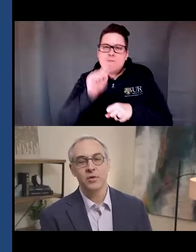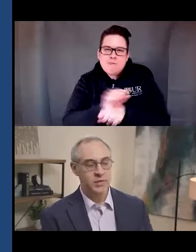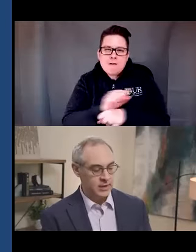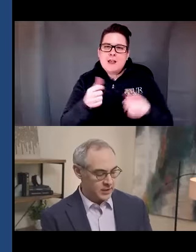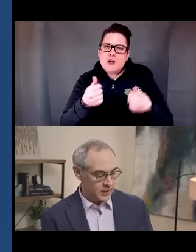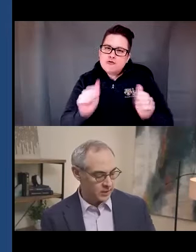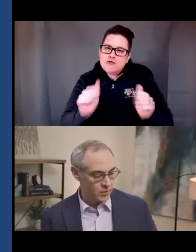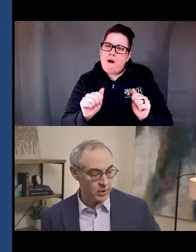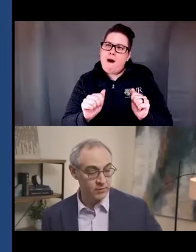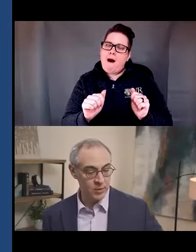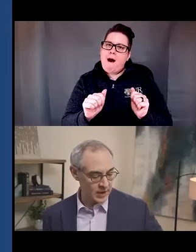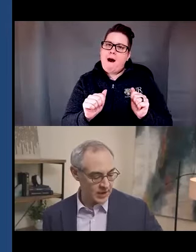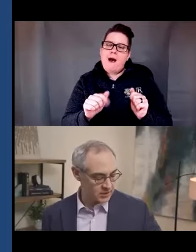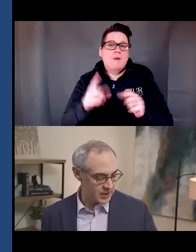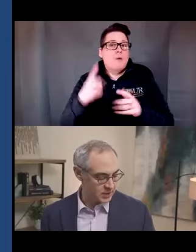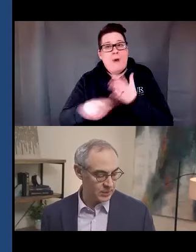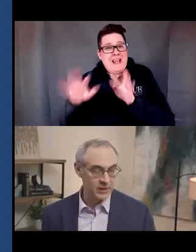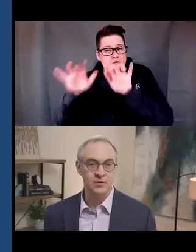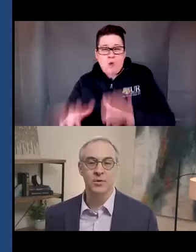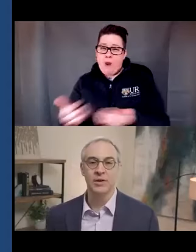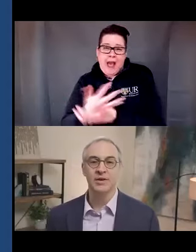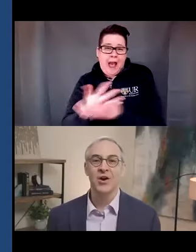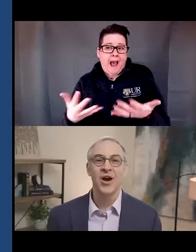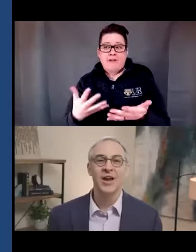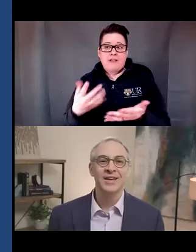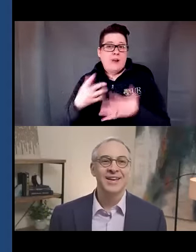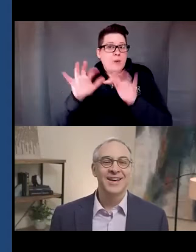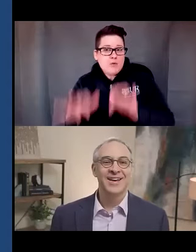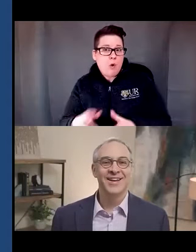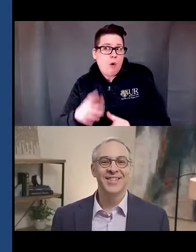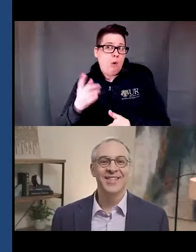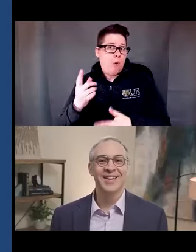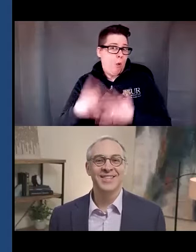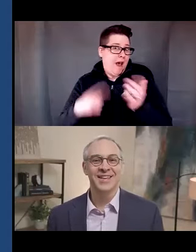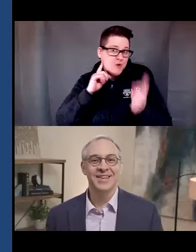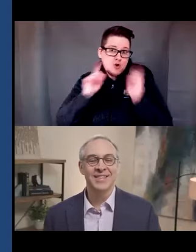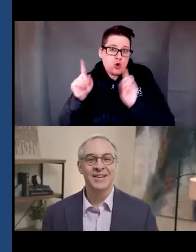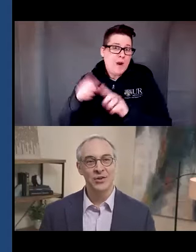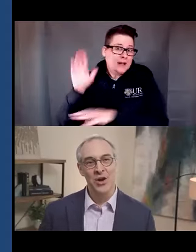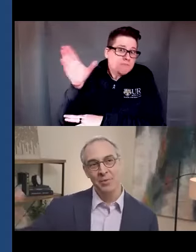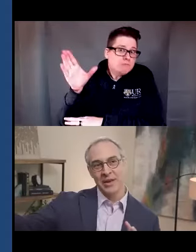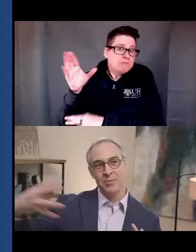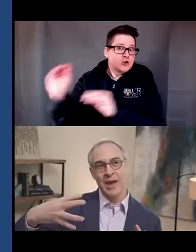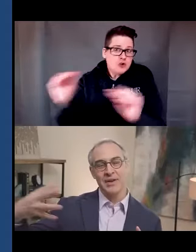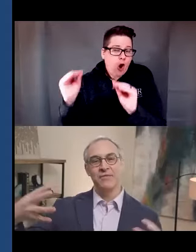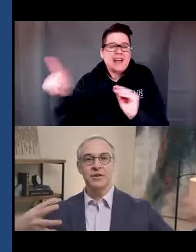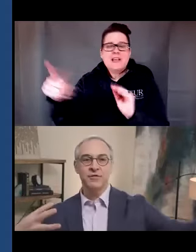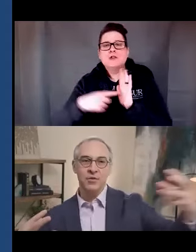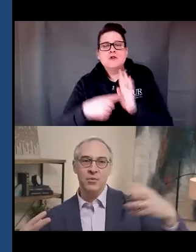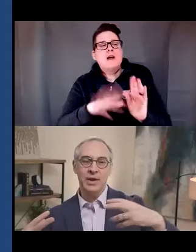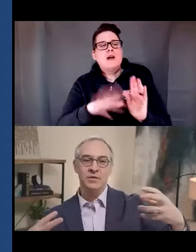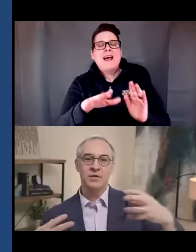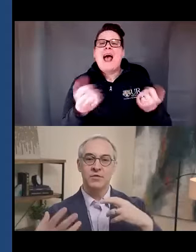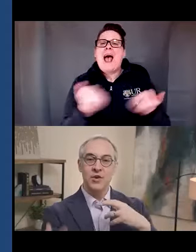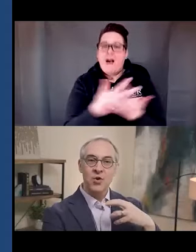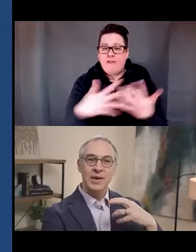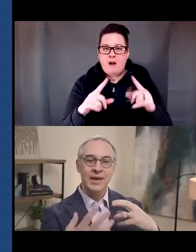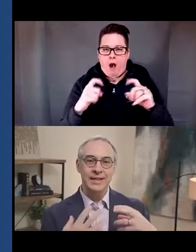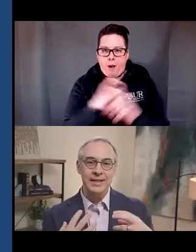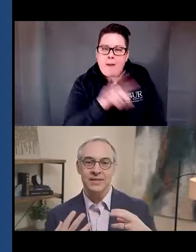impress in all the things that he wrote, and from what I understand when he spoke and taught, that things are complicated and we have to have different ways